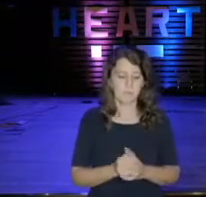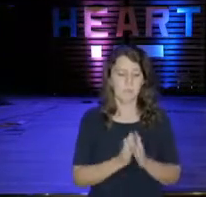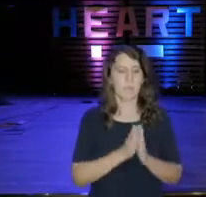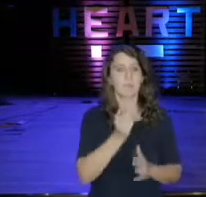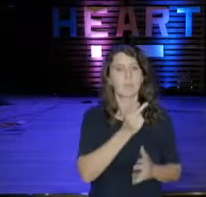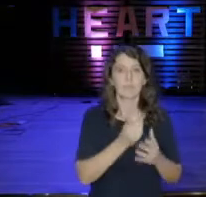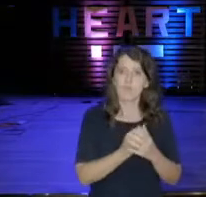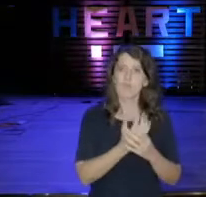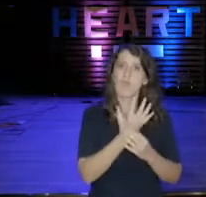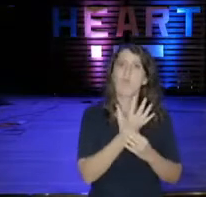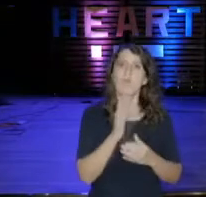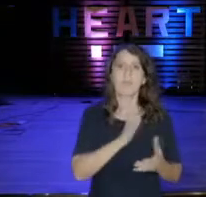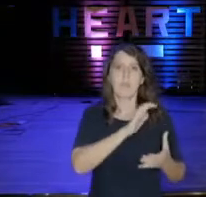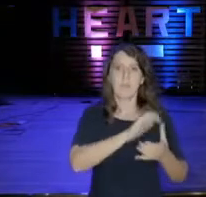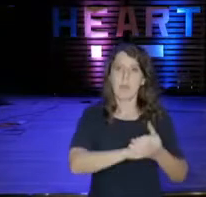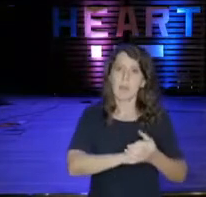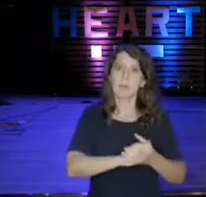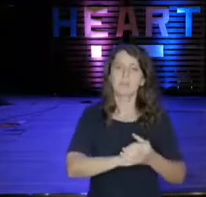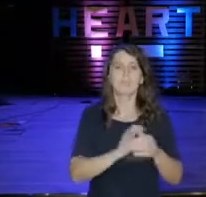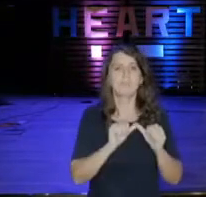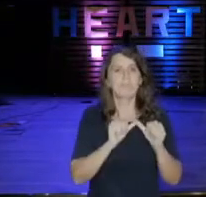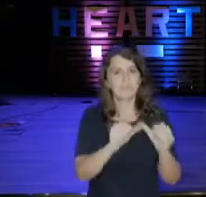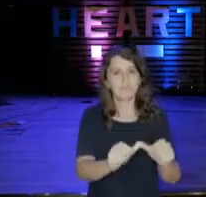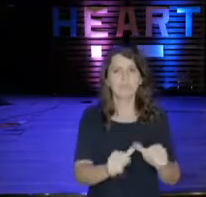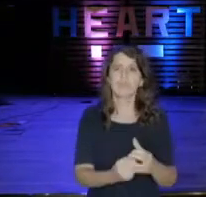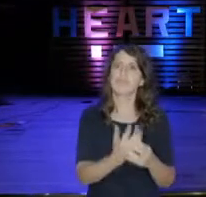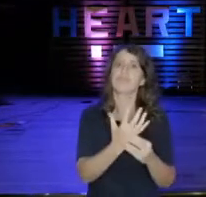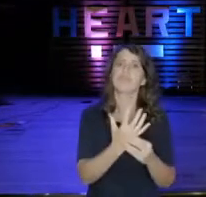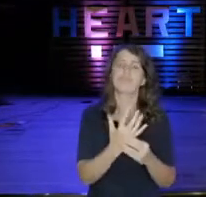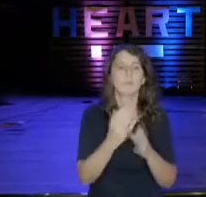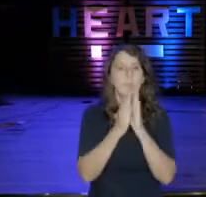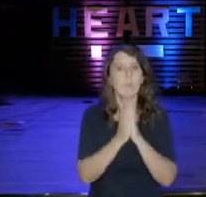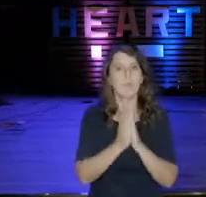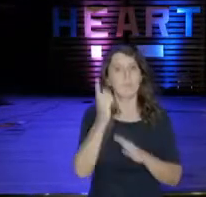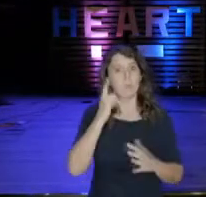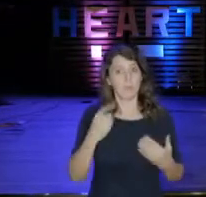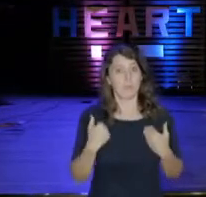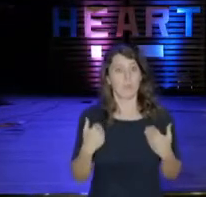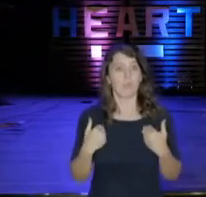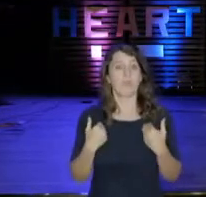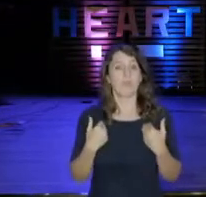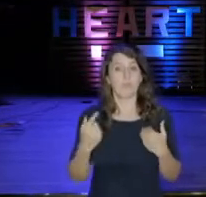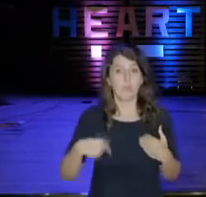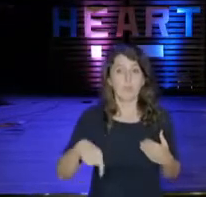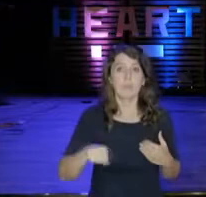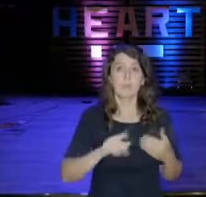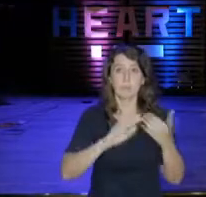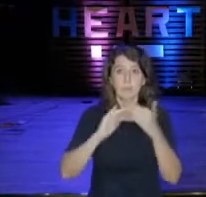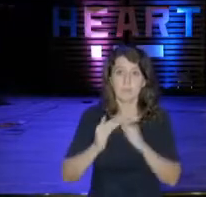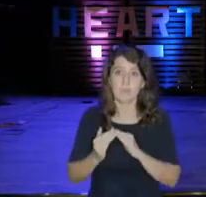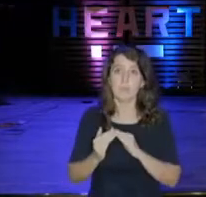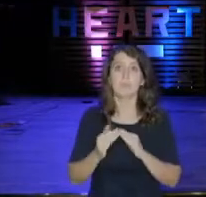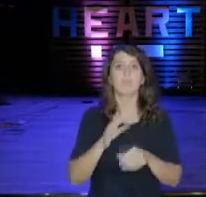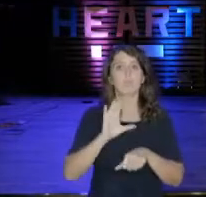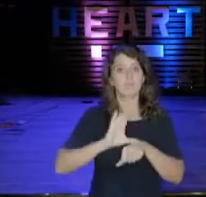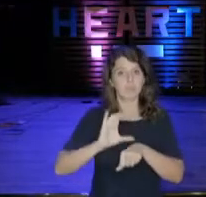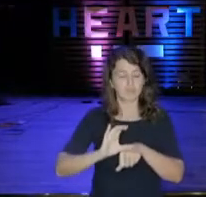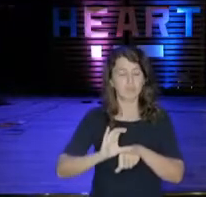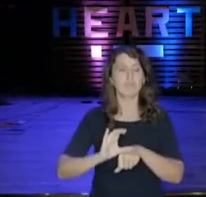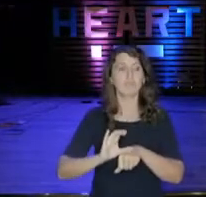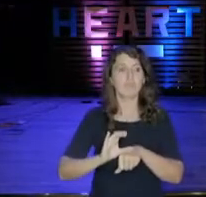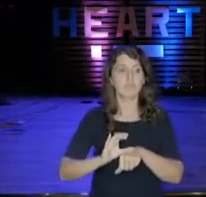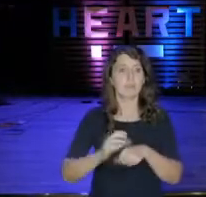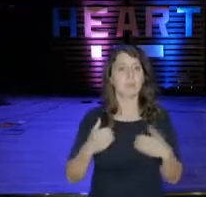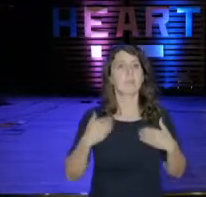their marriage would just get stronger and stronger. I pray for the youth in this community, in this church, in this town, youth that